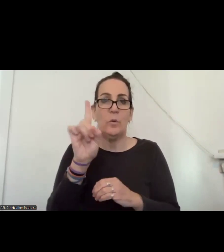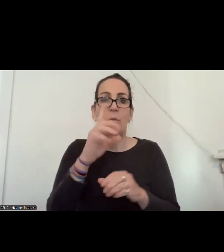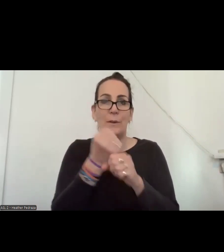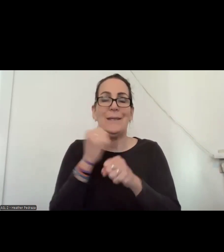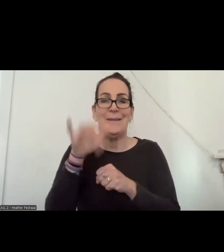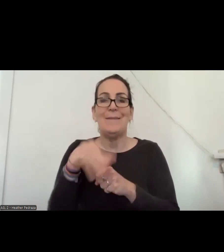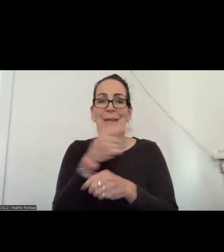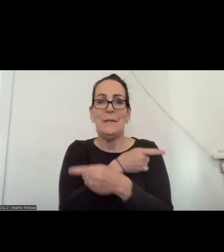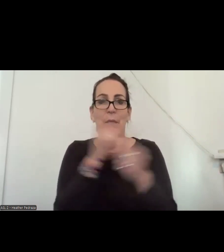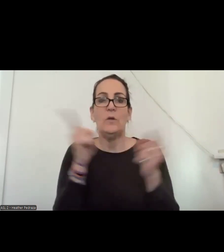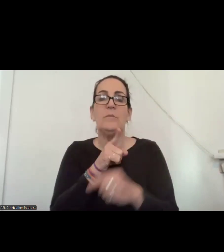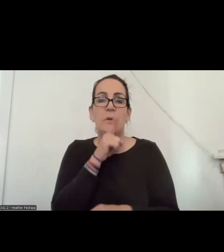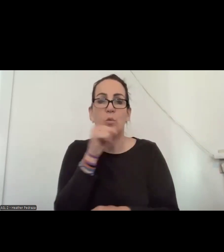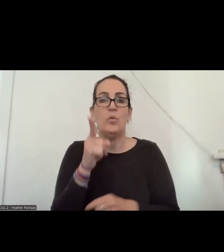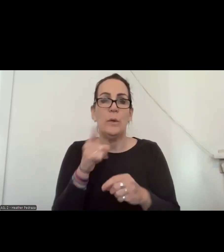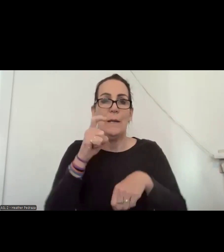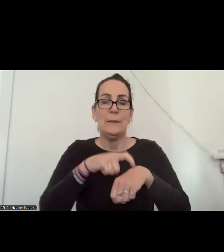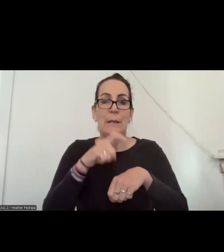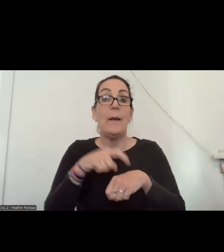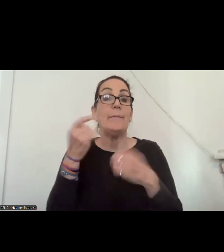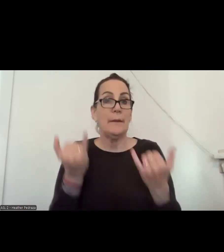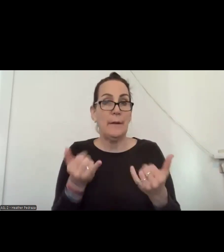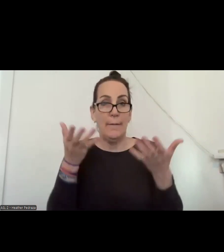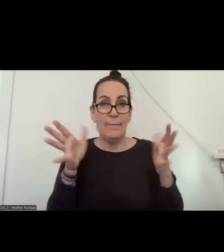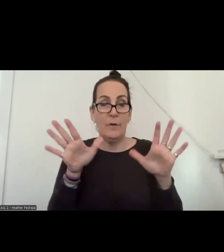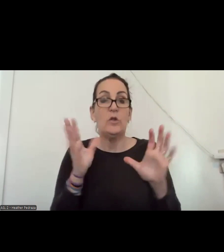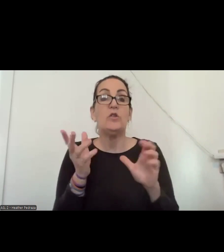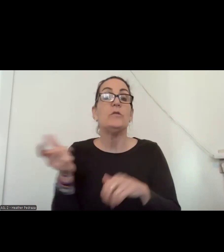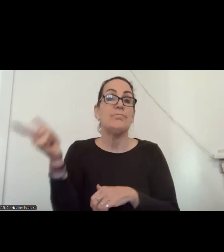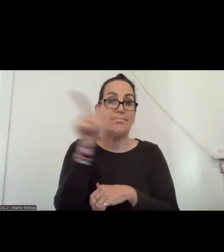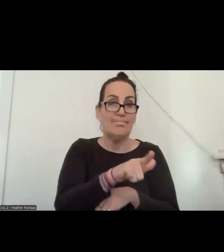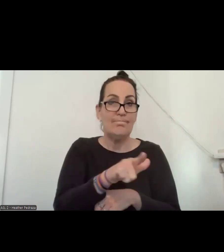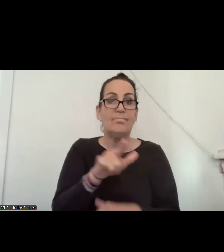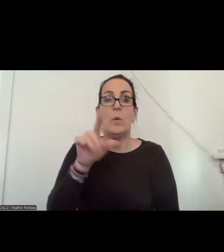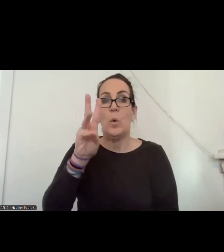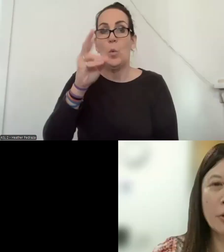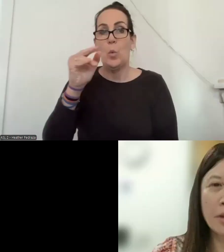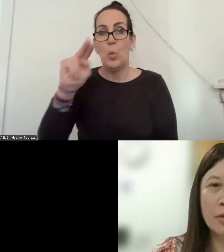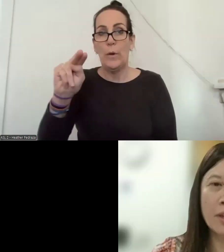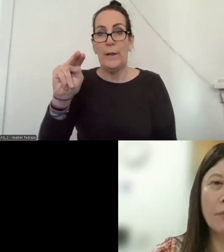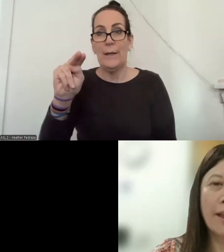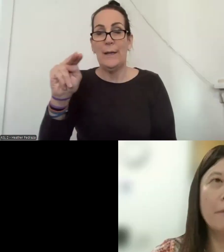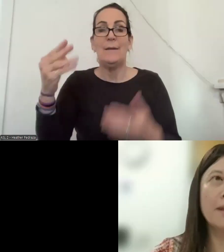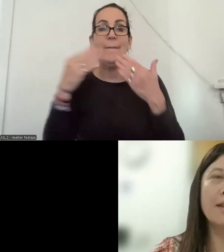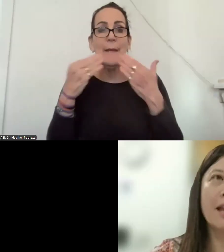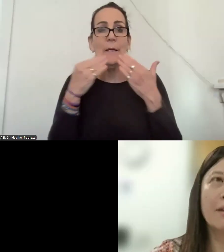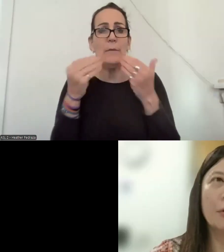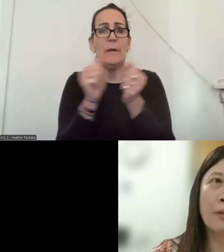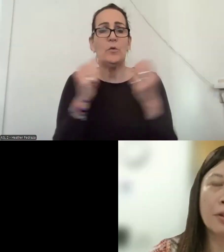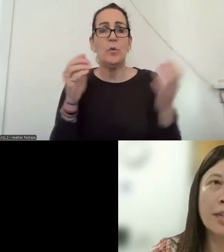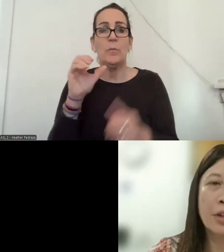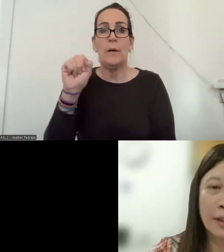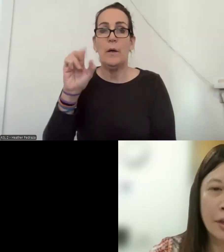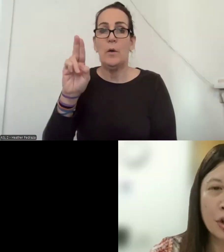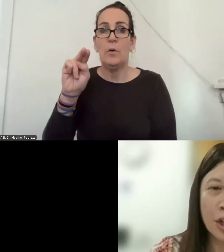out in real time. So I'll end there and turn it back to Wynn. Hey, thank you so much, Susan, for the updates and